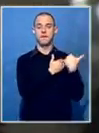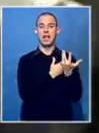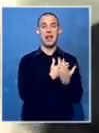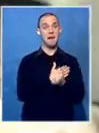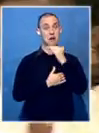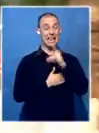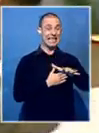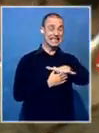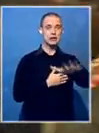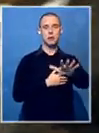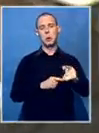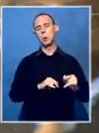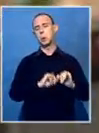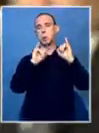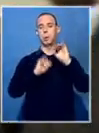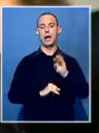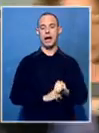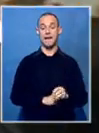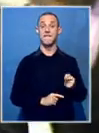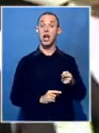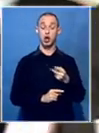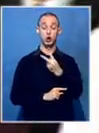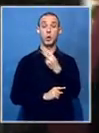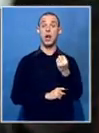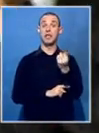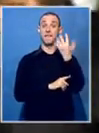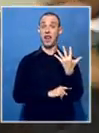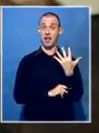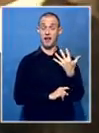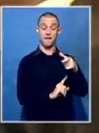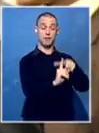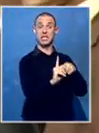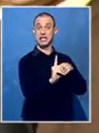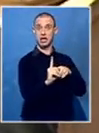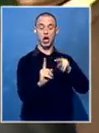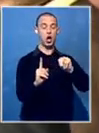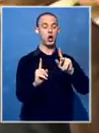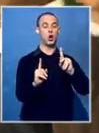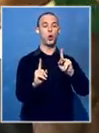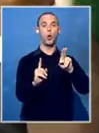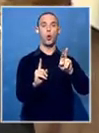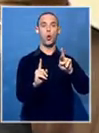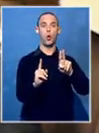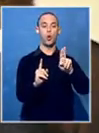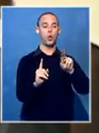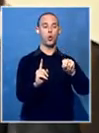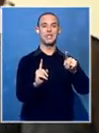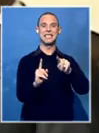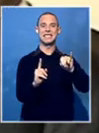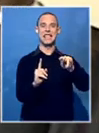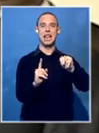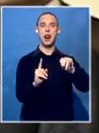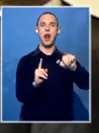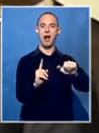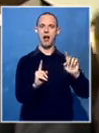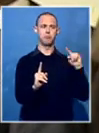rebel, has been in power since 2005. Protesters, as well as some Western nations, have indicated that his third-term bid is against